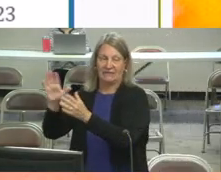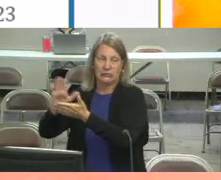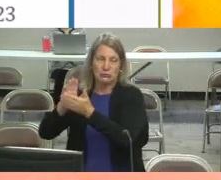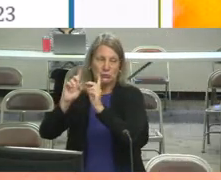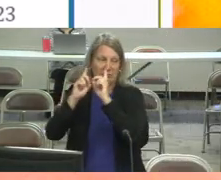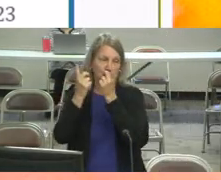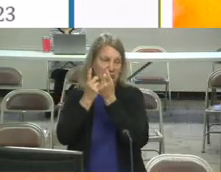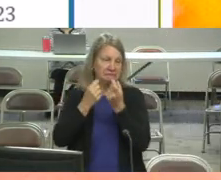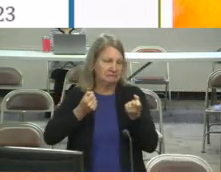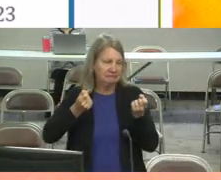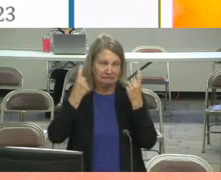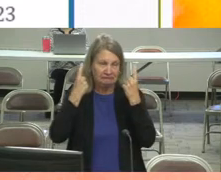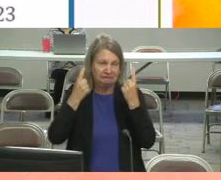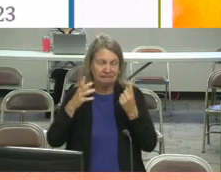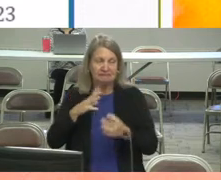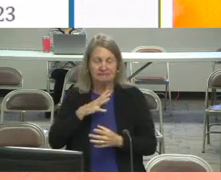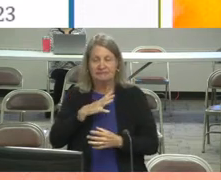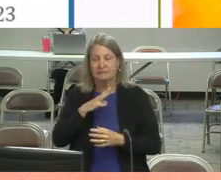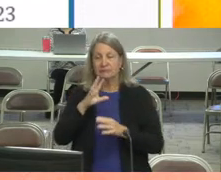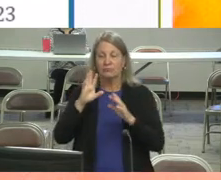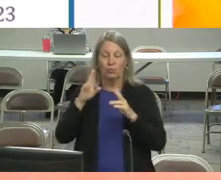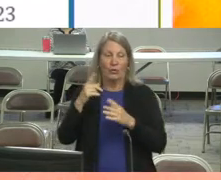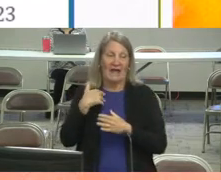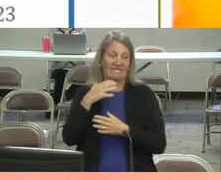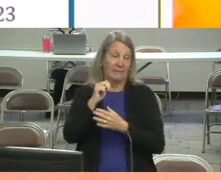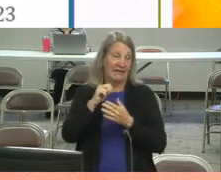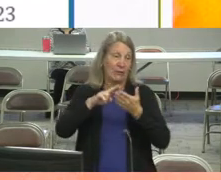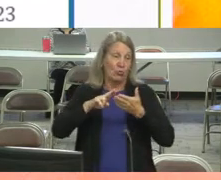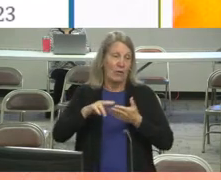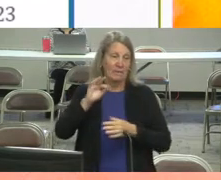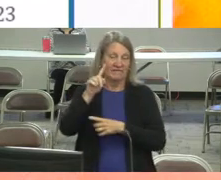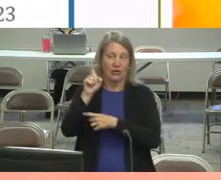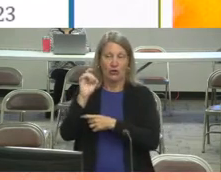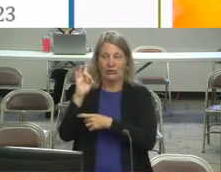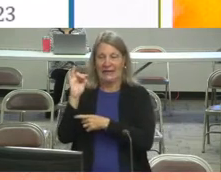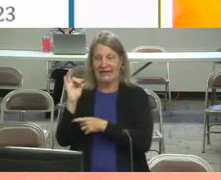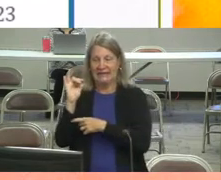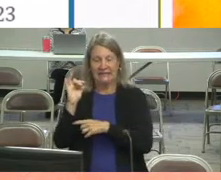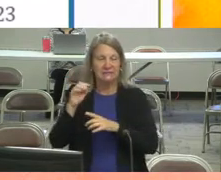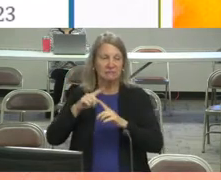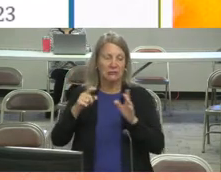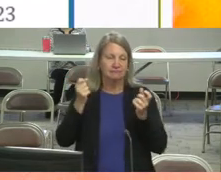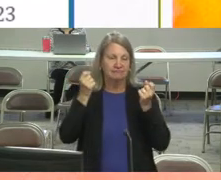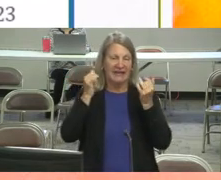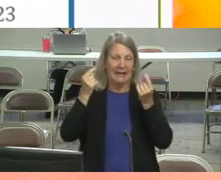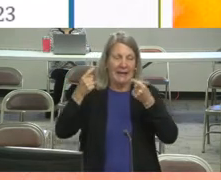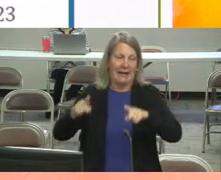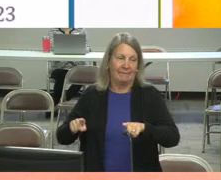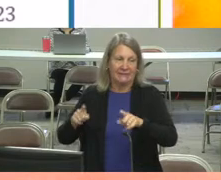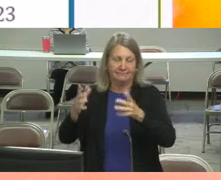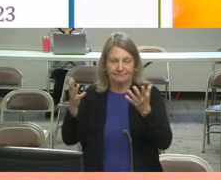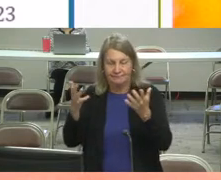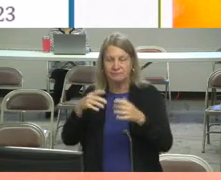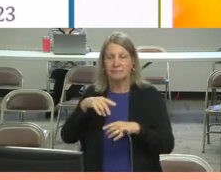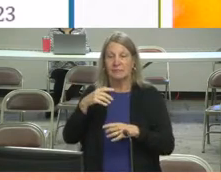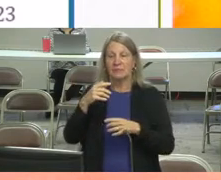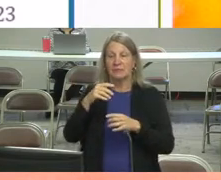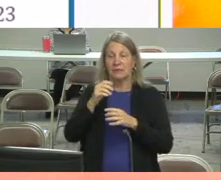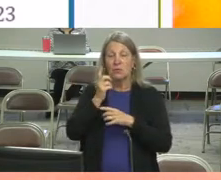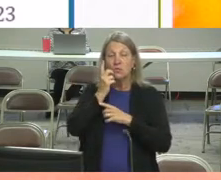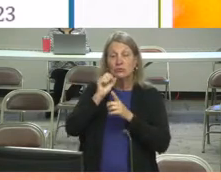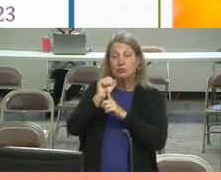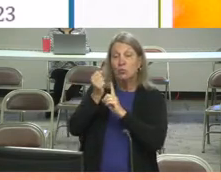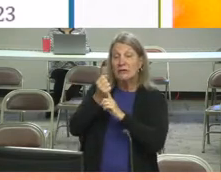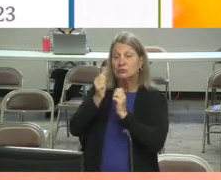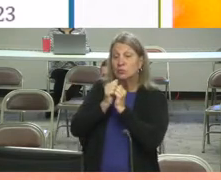um and we filled some of those positions and some of those students have decided to stay in their home District we were hoping for an enrollment